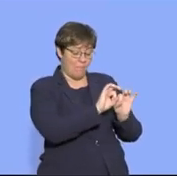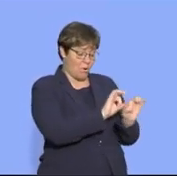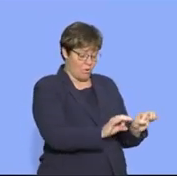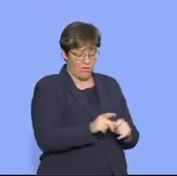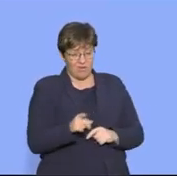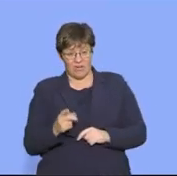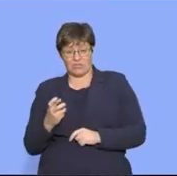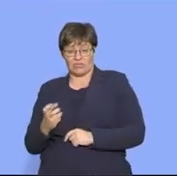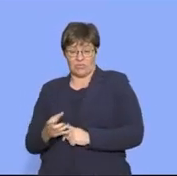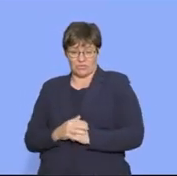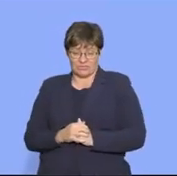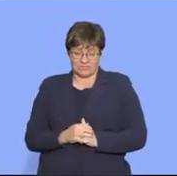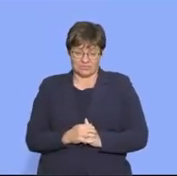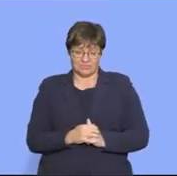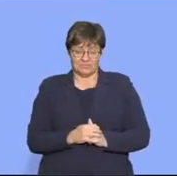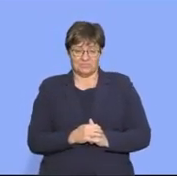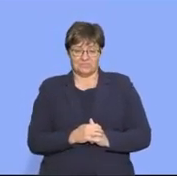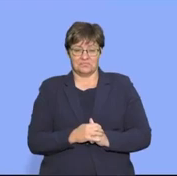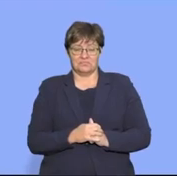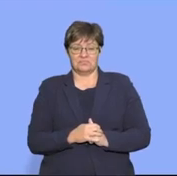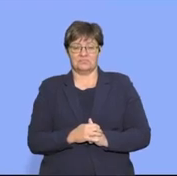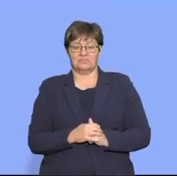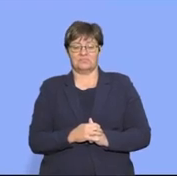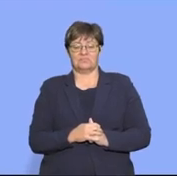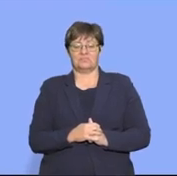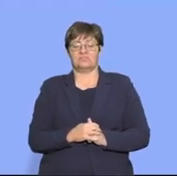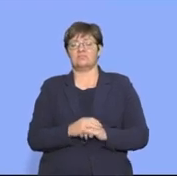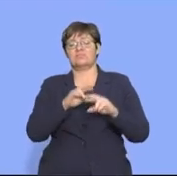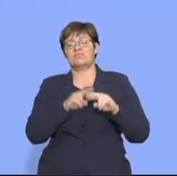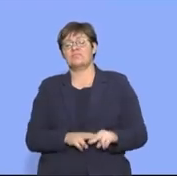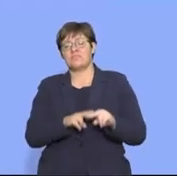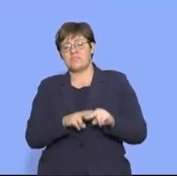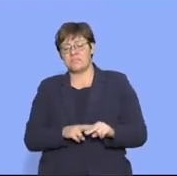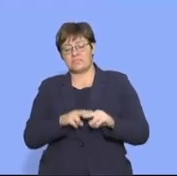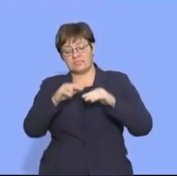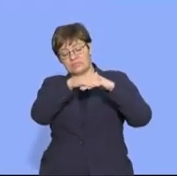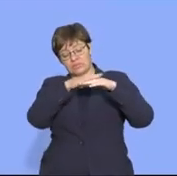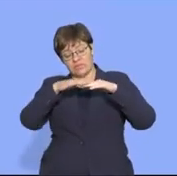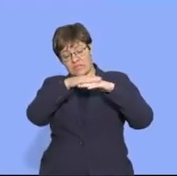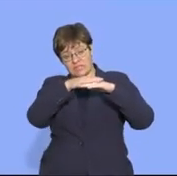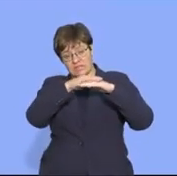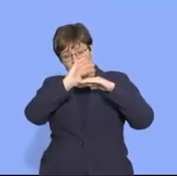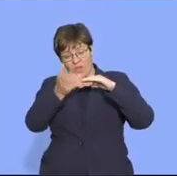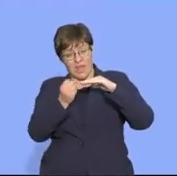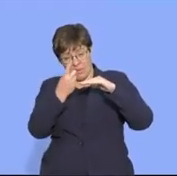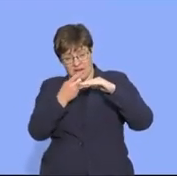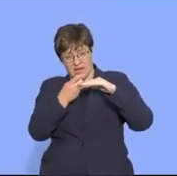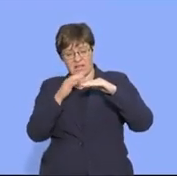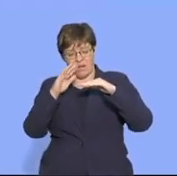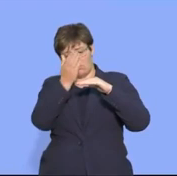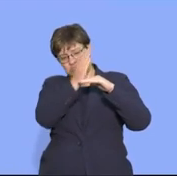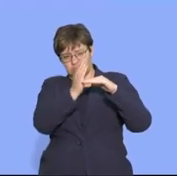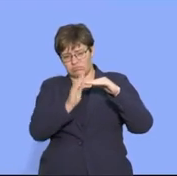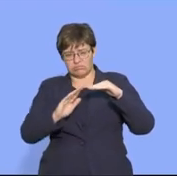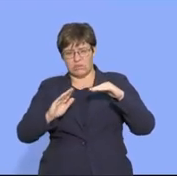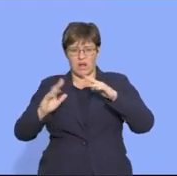of years, what was bone turns into stone. Depending on what happens on the